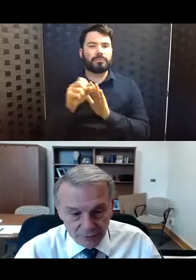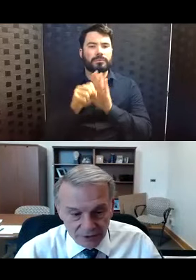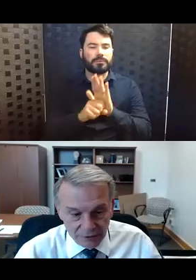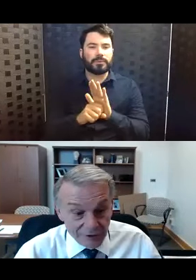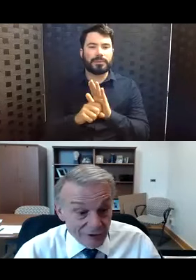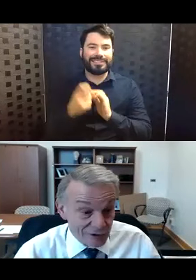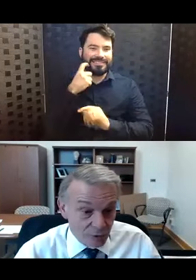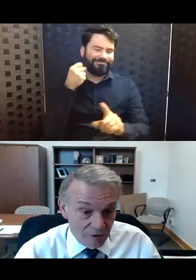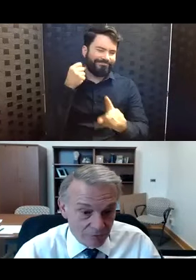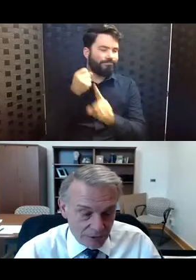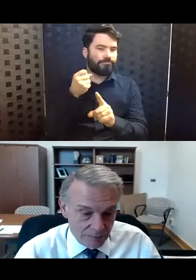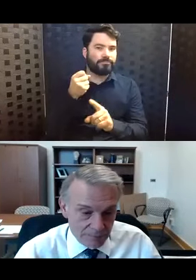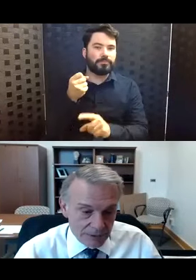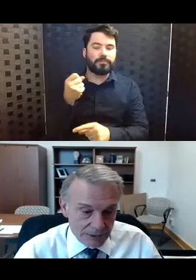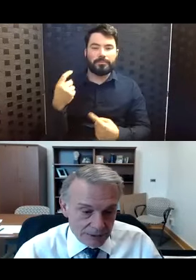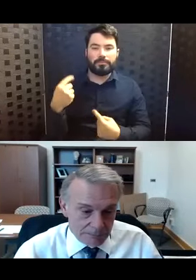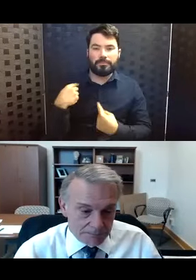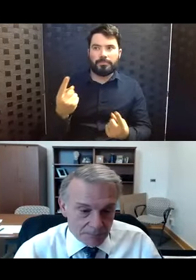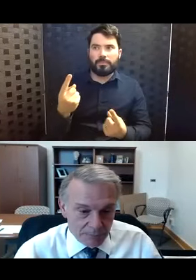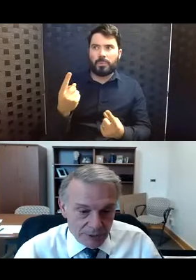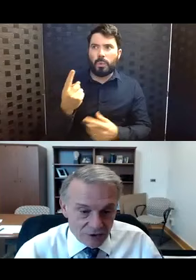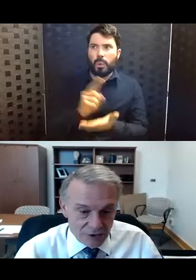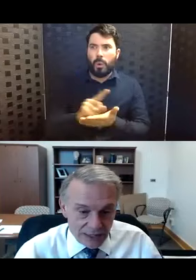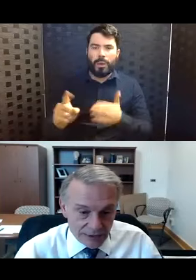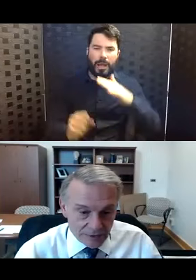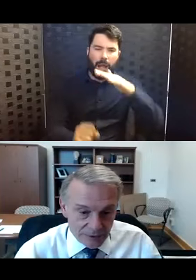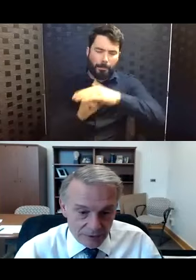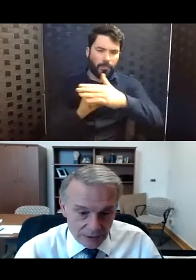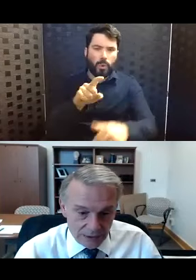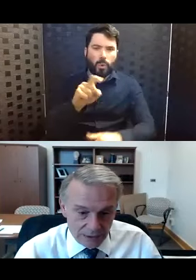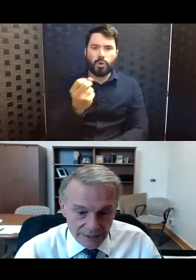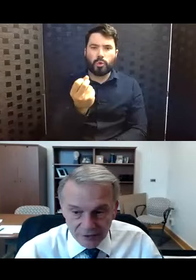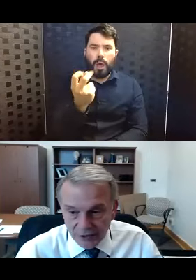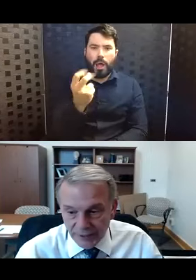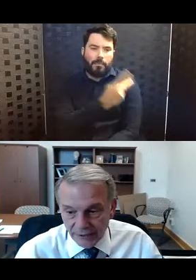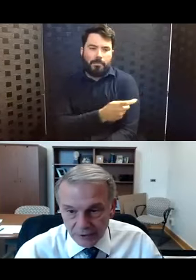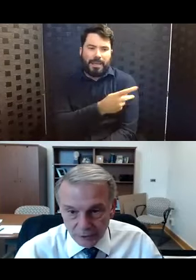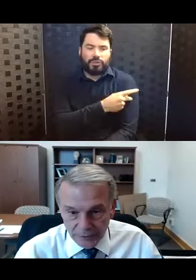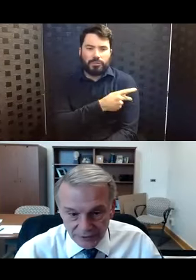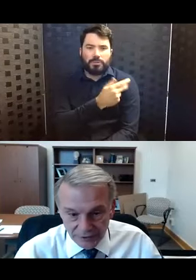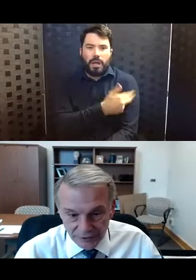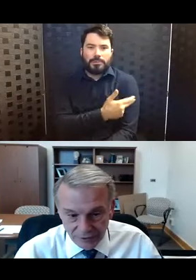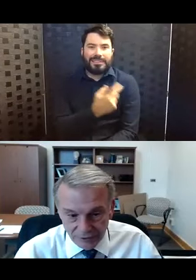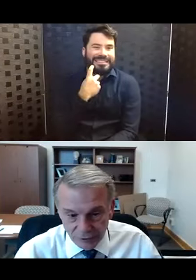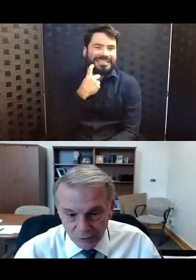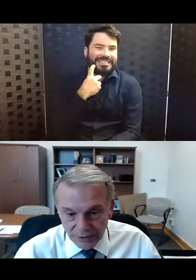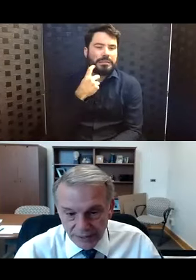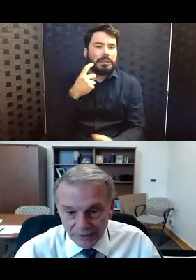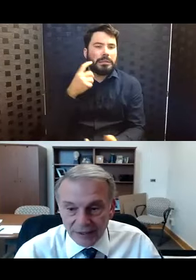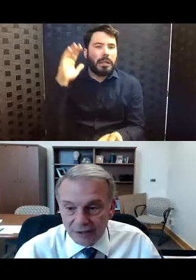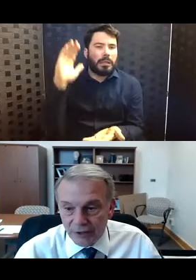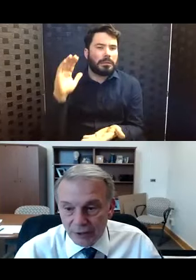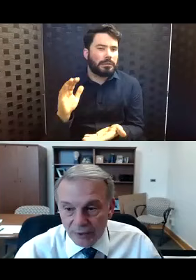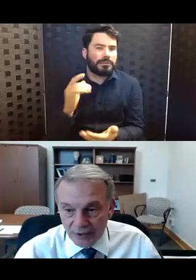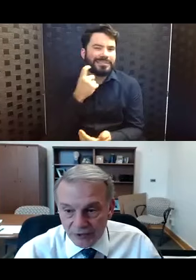this past week of 112 patients in the hospital. That has come down a little bit. And if you look at